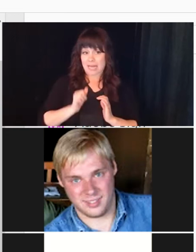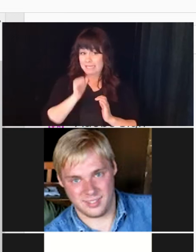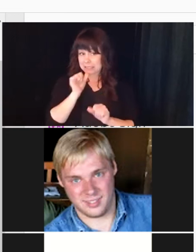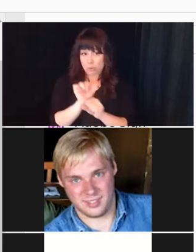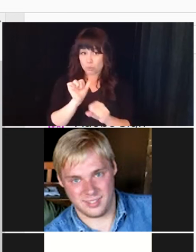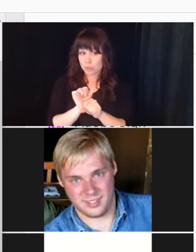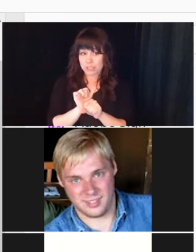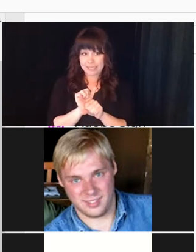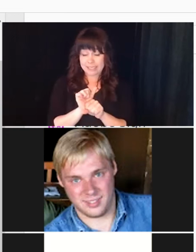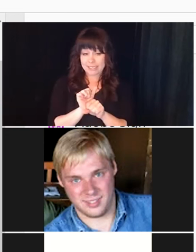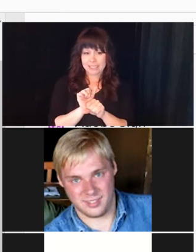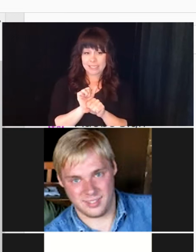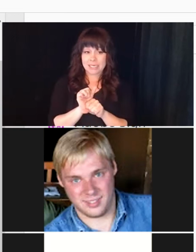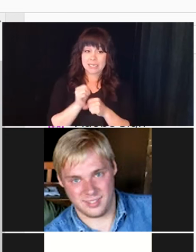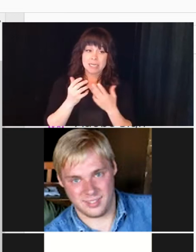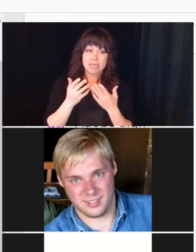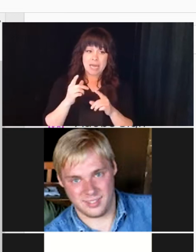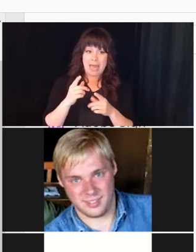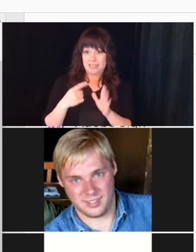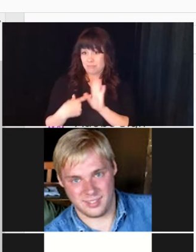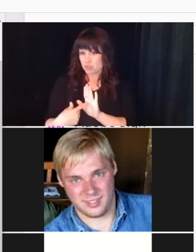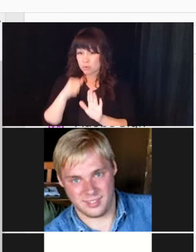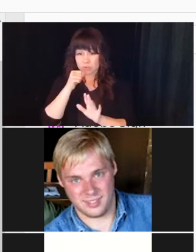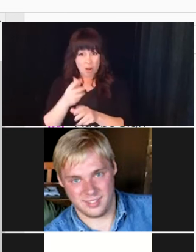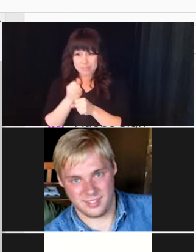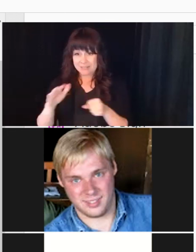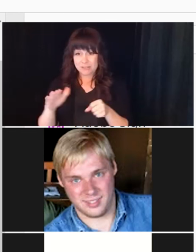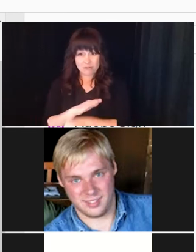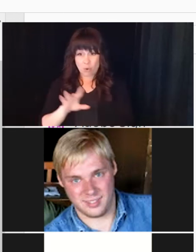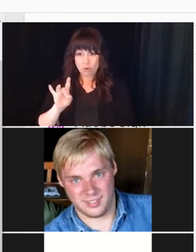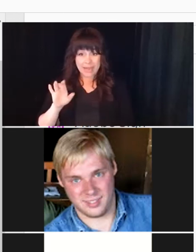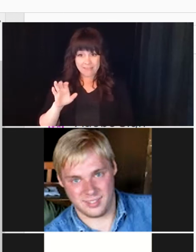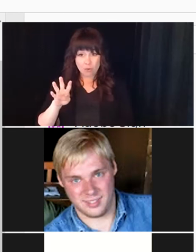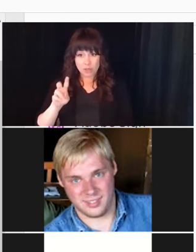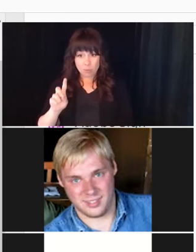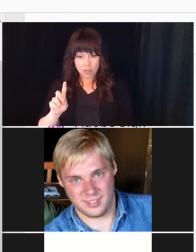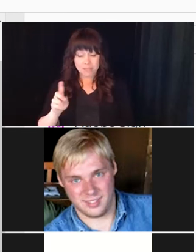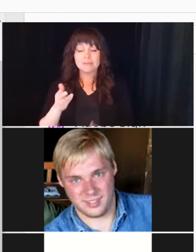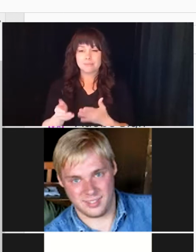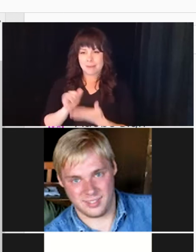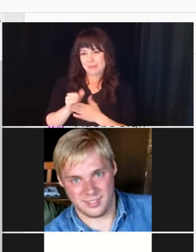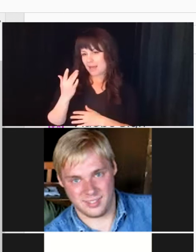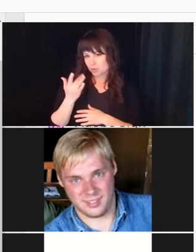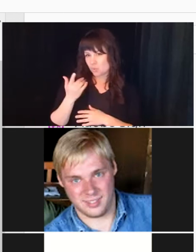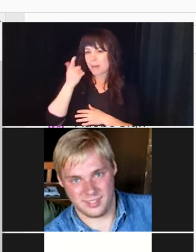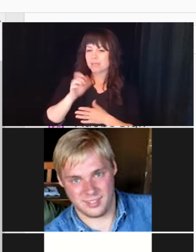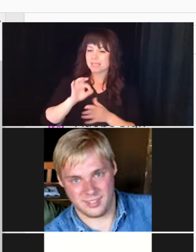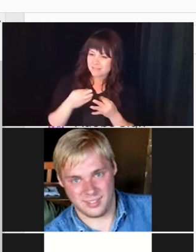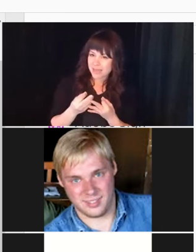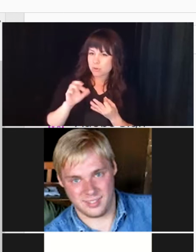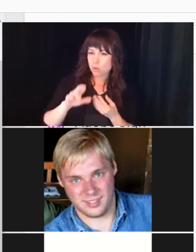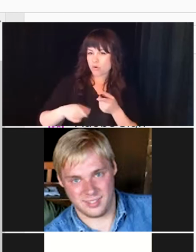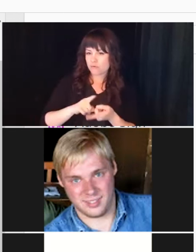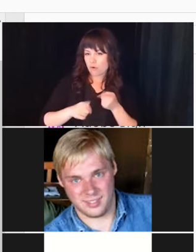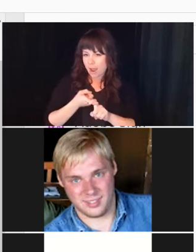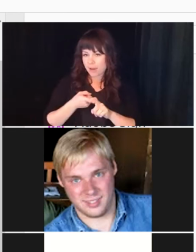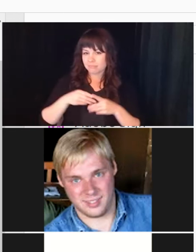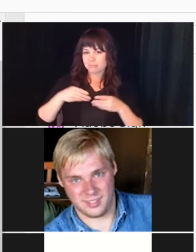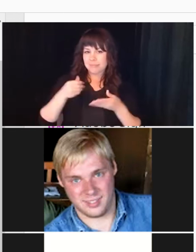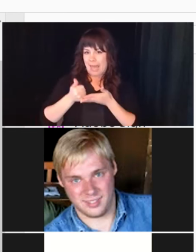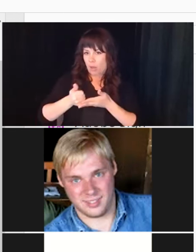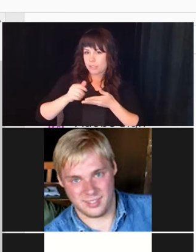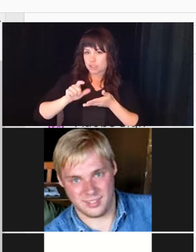full 841. It could be because they're getting help from a family member or a friend with food and shelter in another way. So